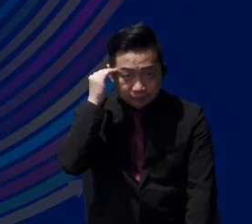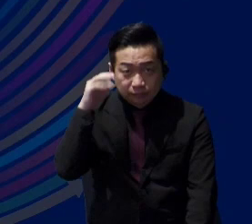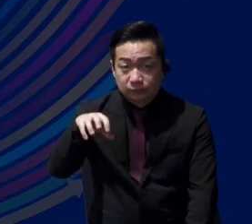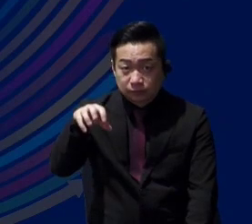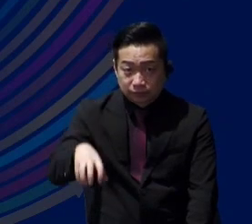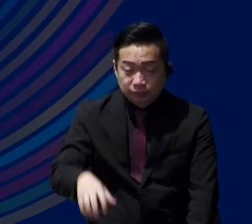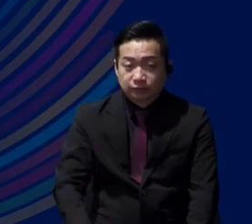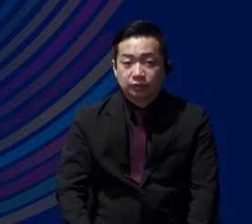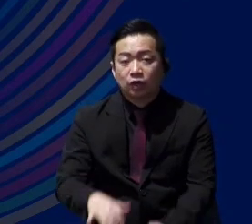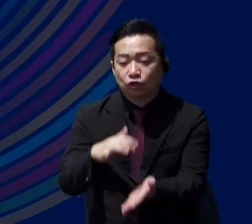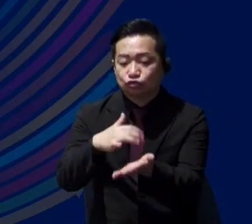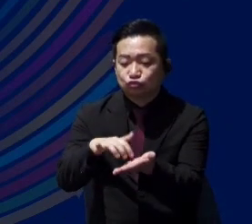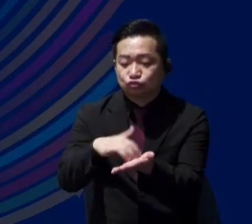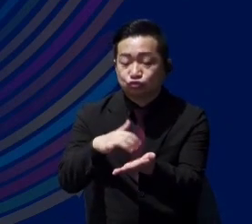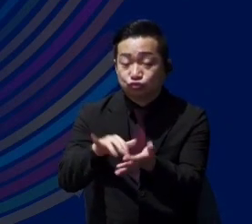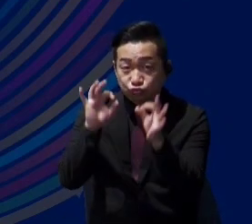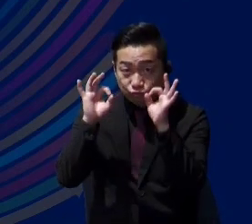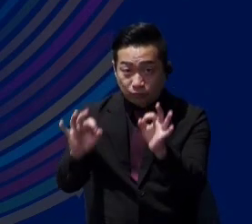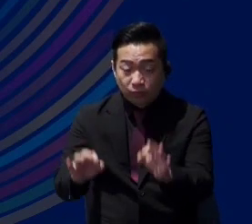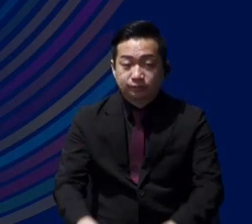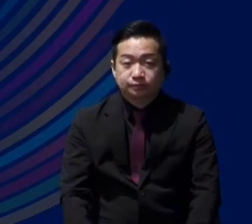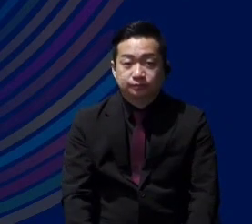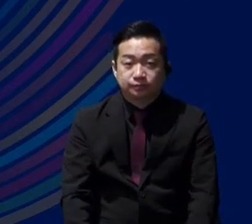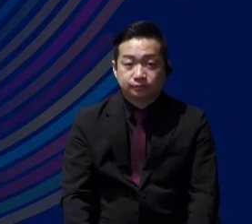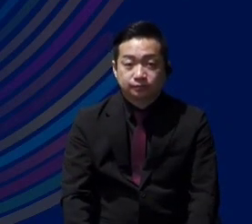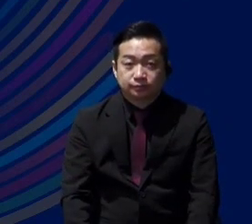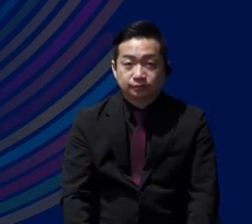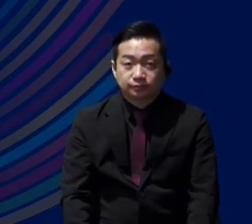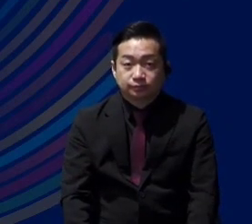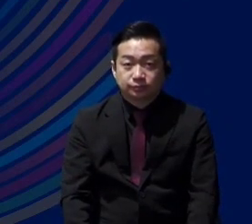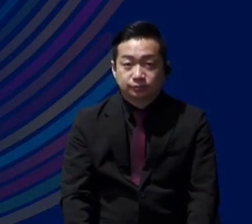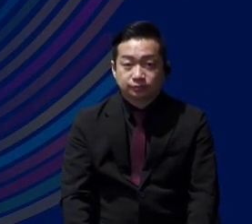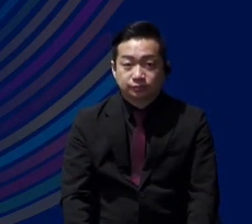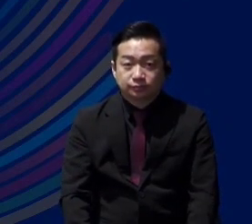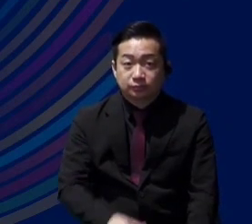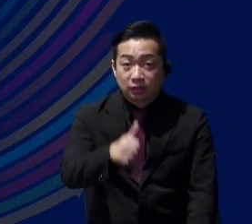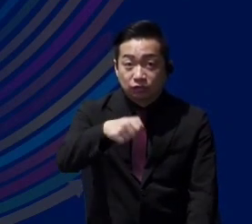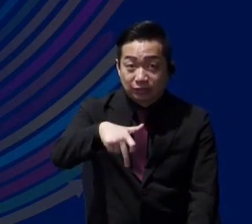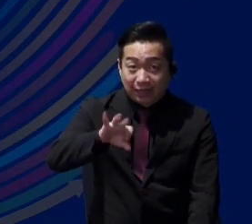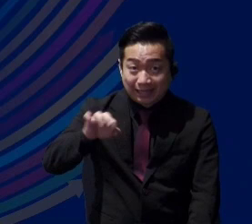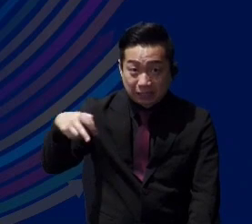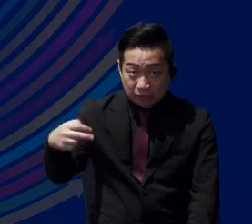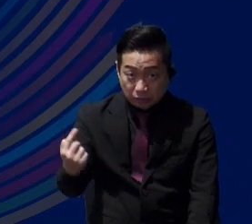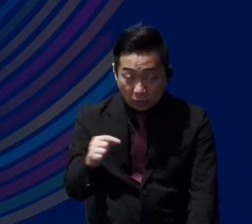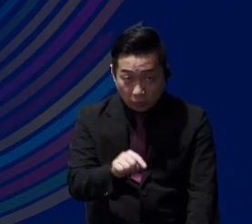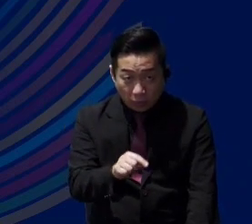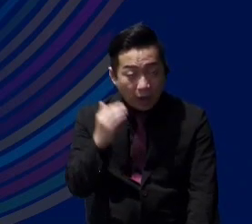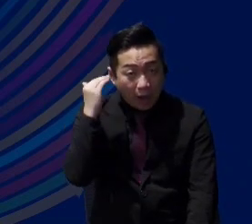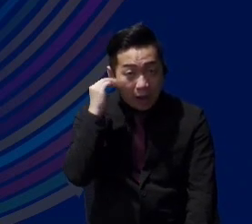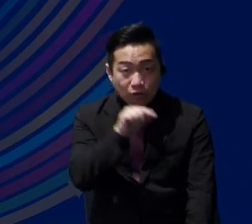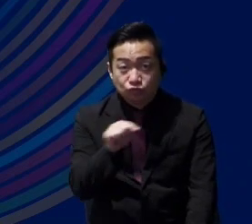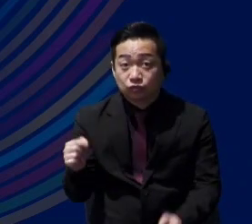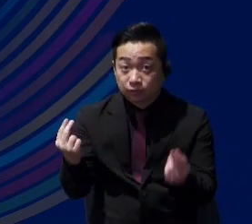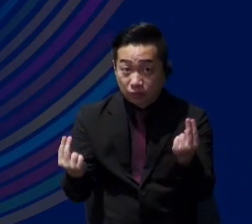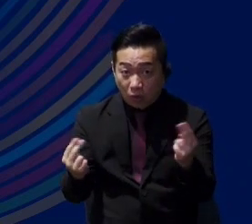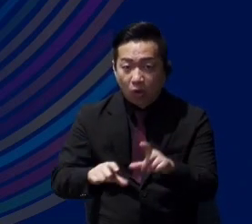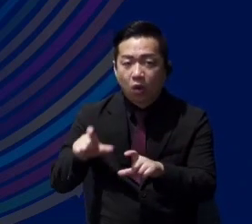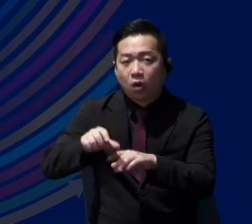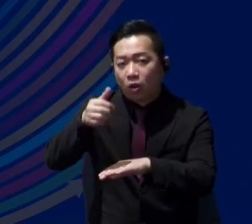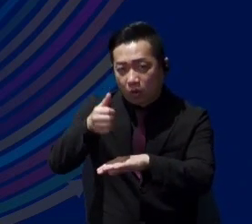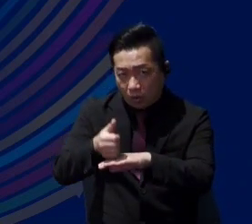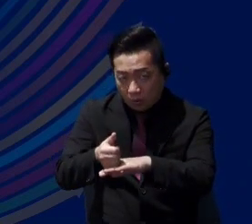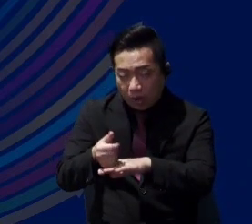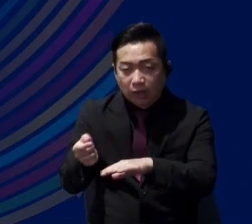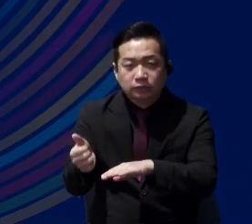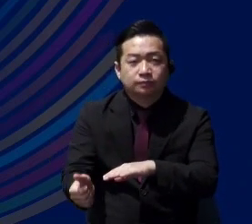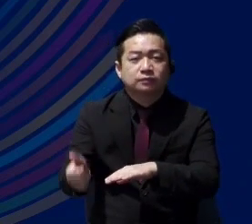with the Japan that is here. Hokkaido now is better than you, but anyway, you are same